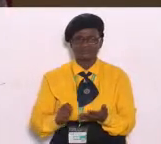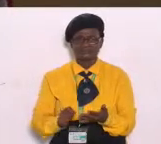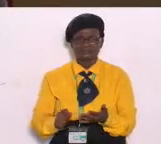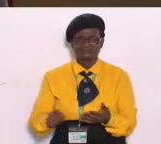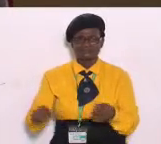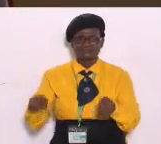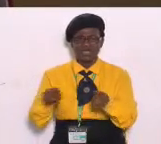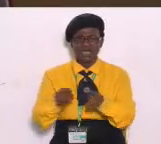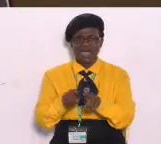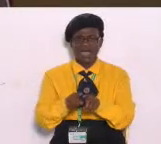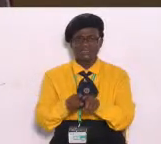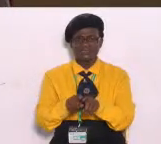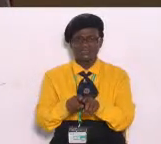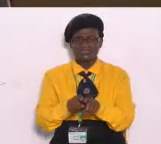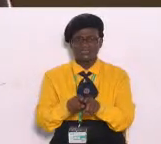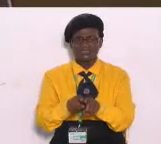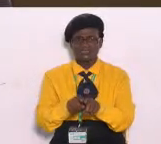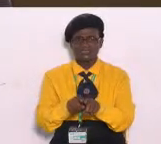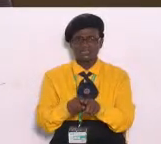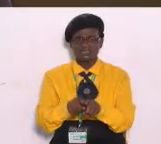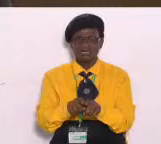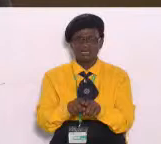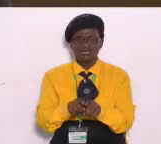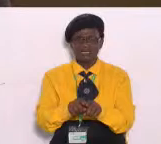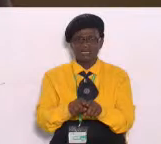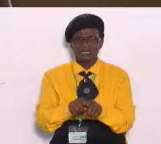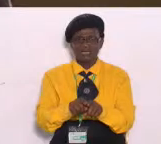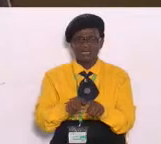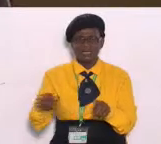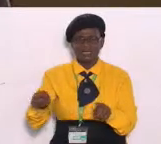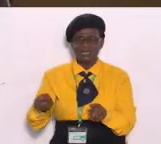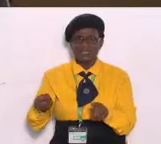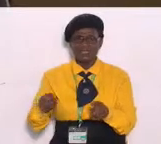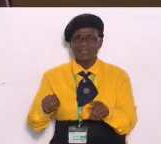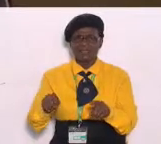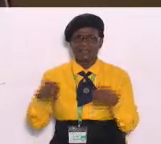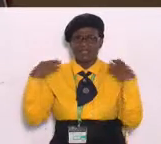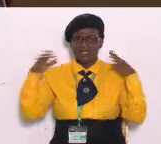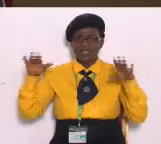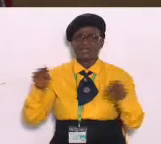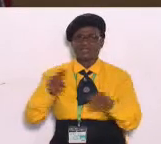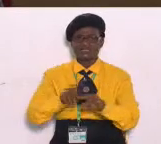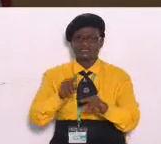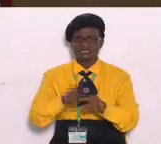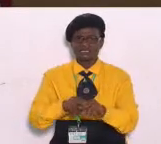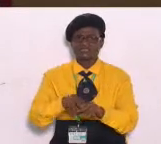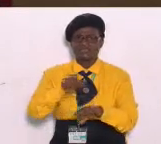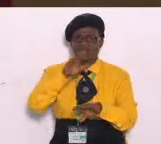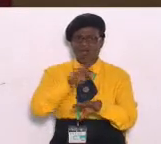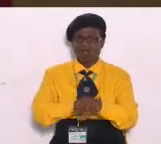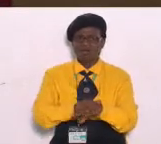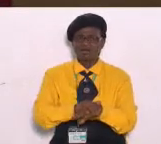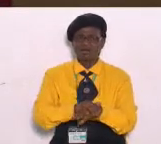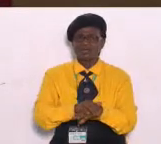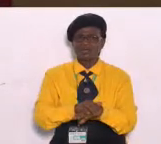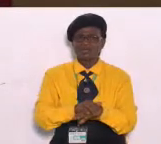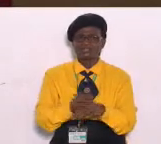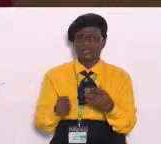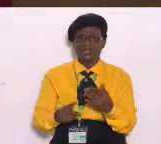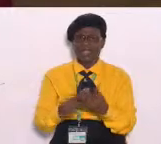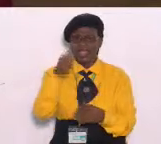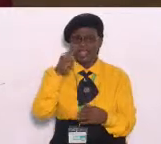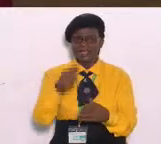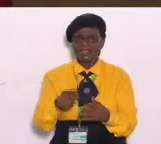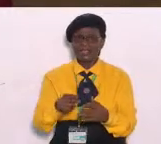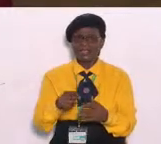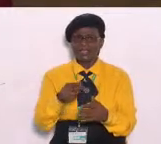As a partridge sits on an egg and hatch it not,